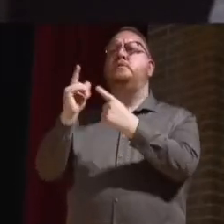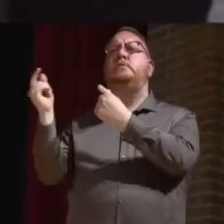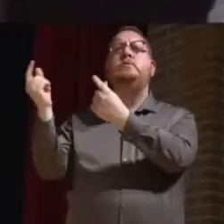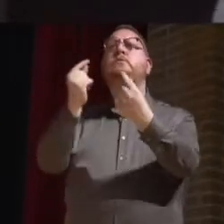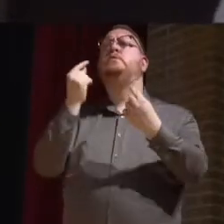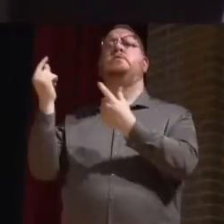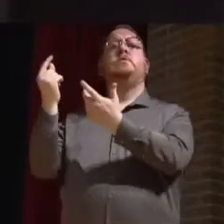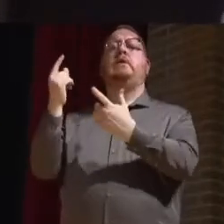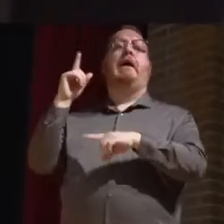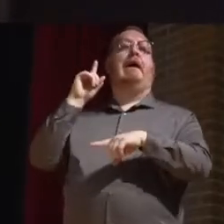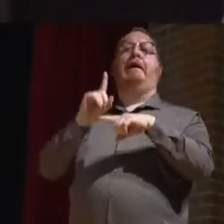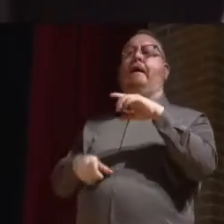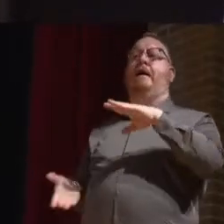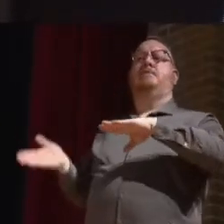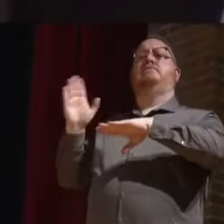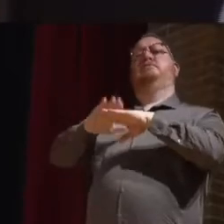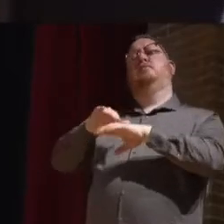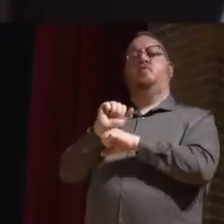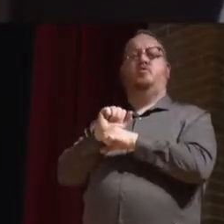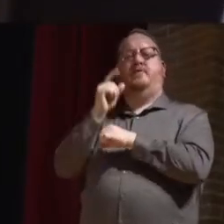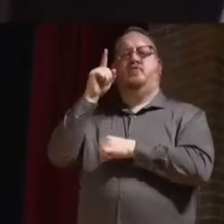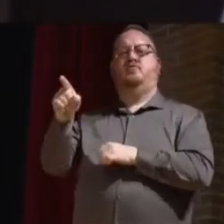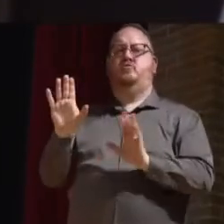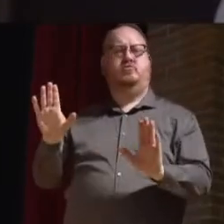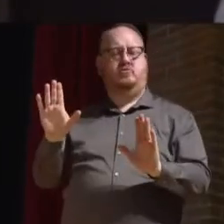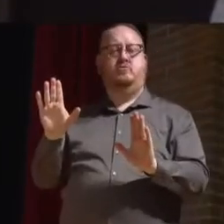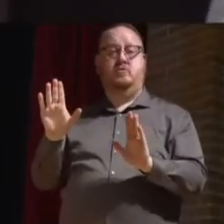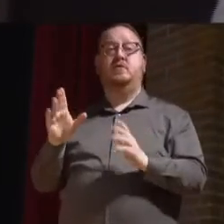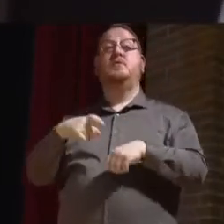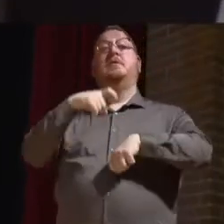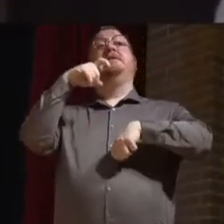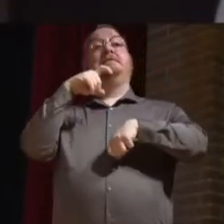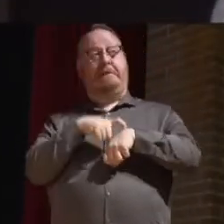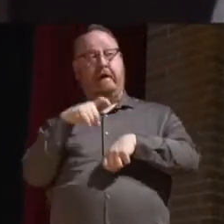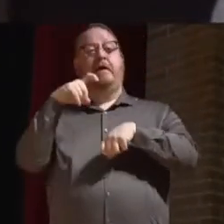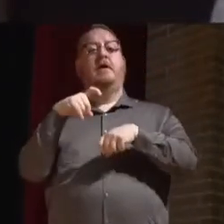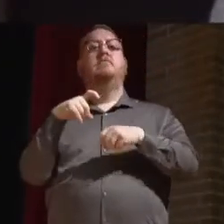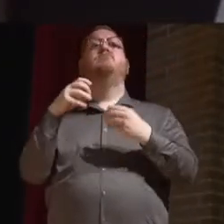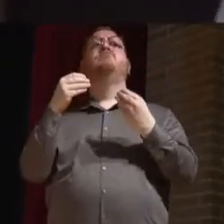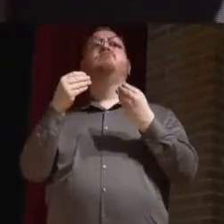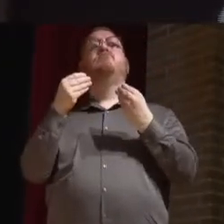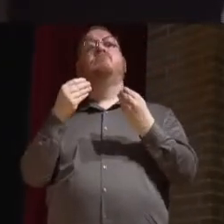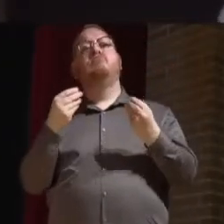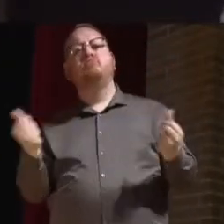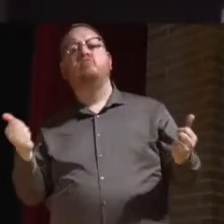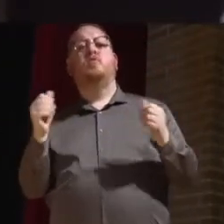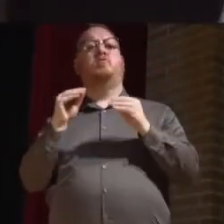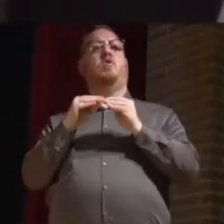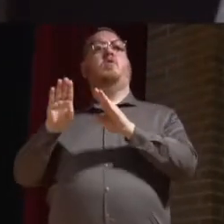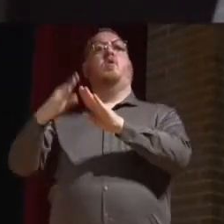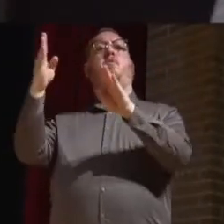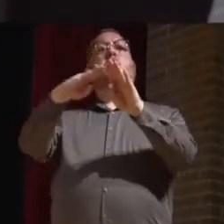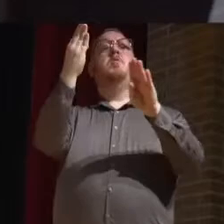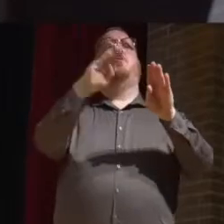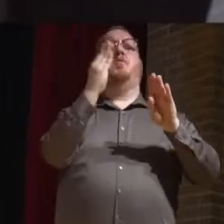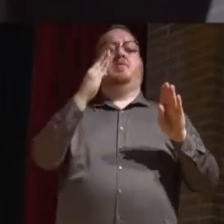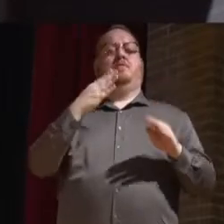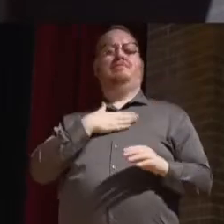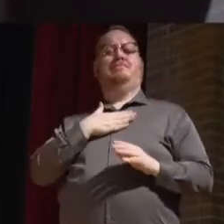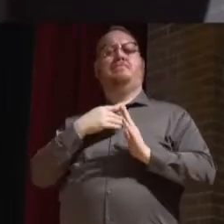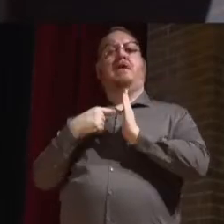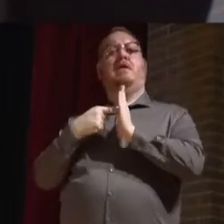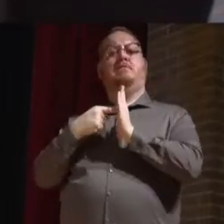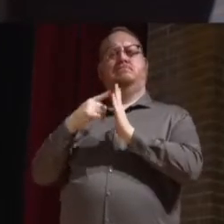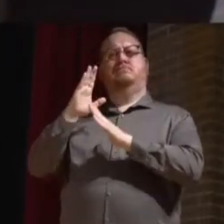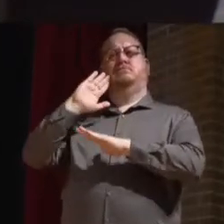boat. So when the time is right for that, that is going to be a model that is going to be successful, because I know it will be successful, and it's going